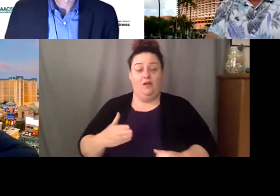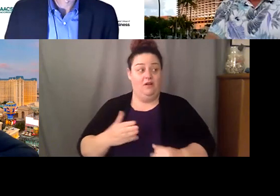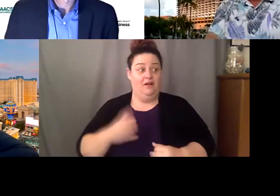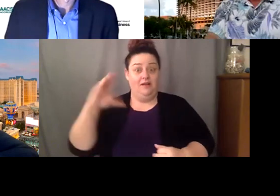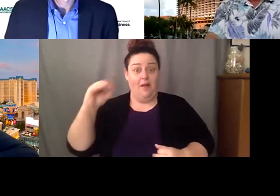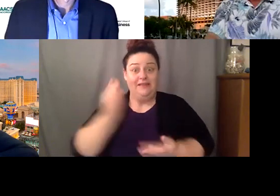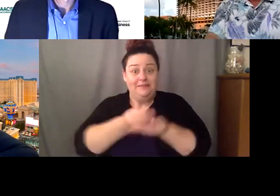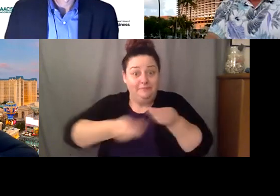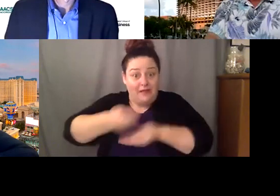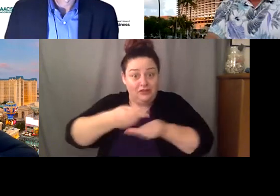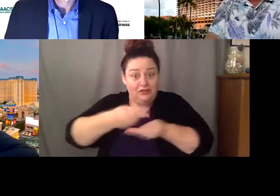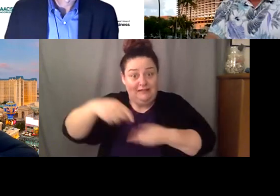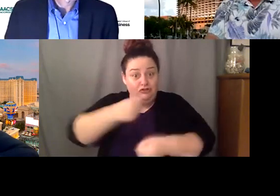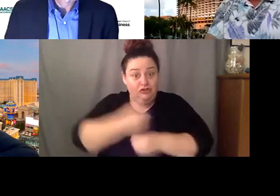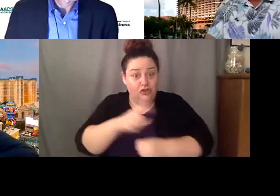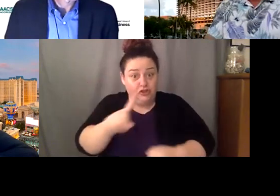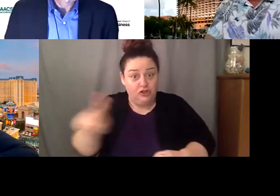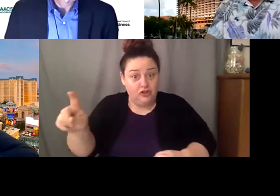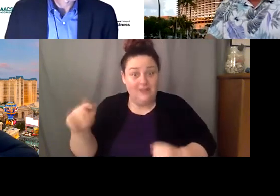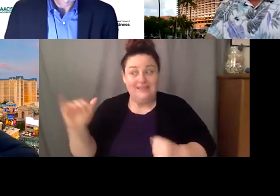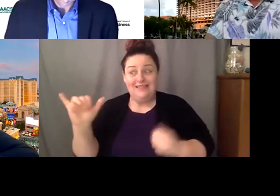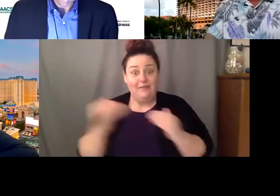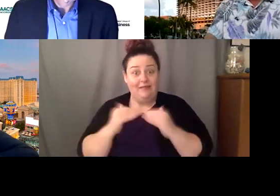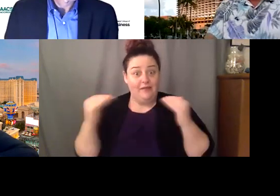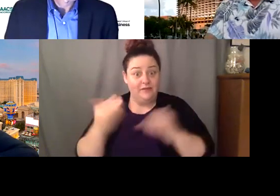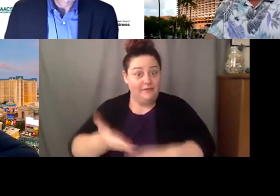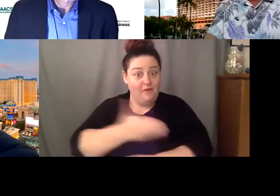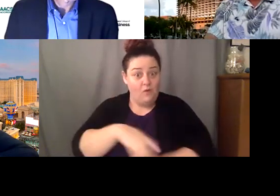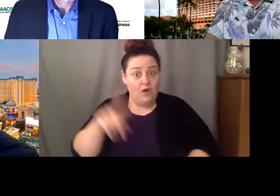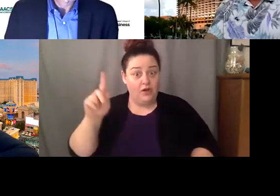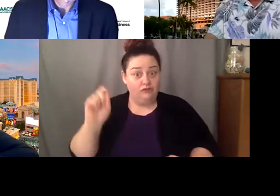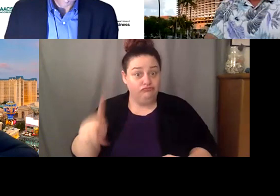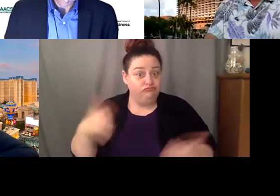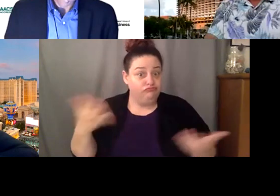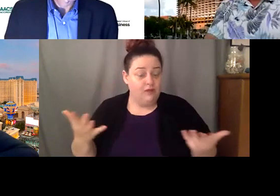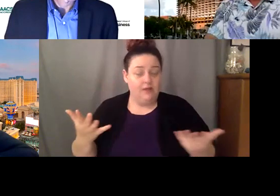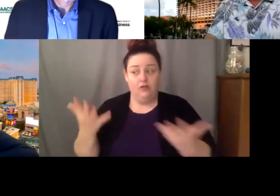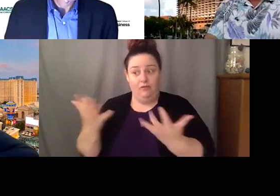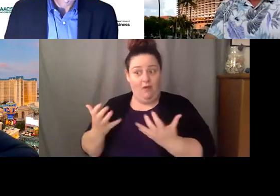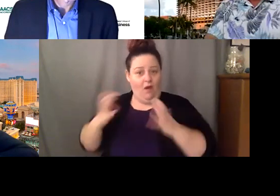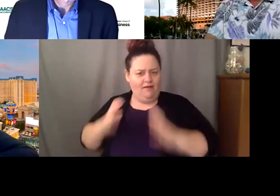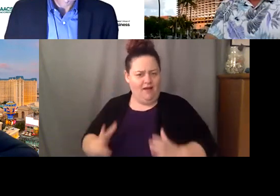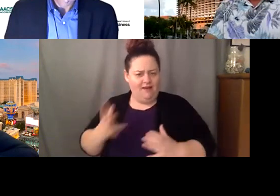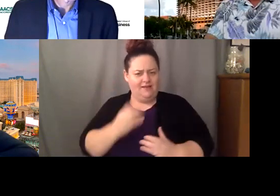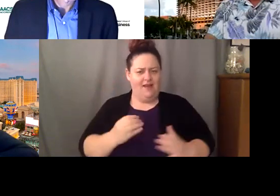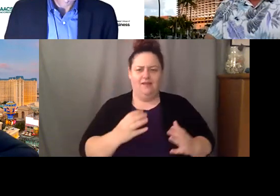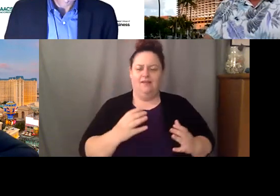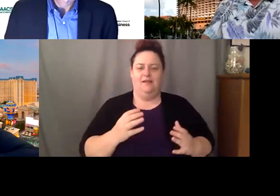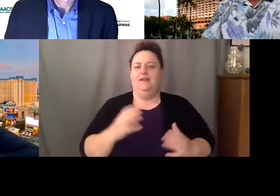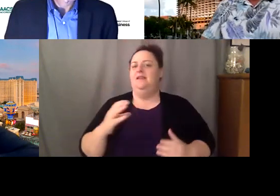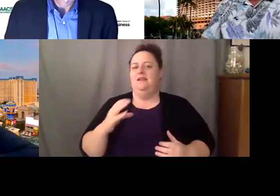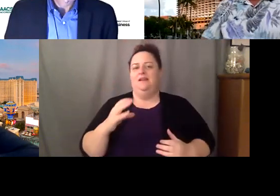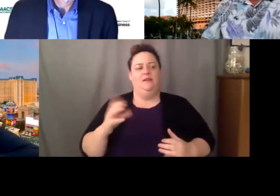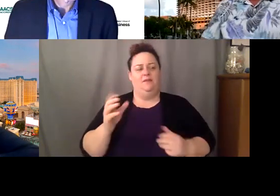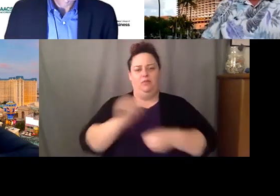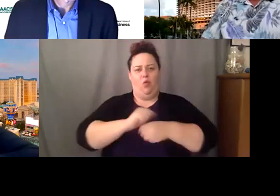these events this year. Are they budgeting to the same level? You know, do they want their clients and their customers and you know, their